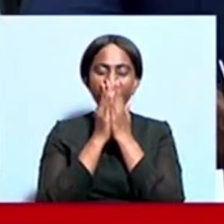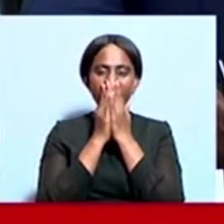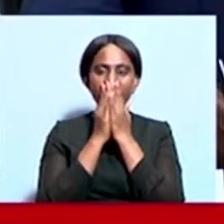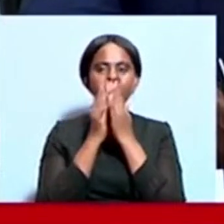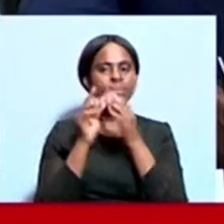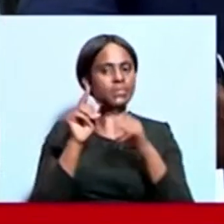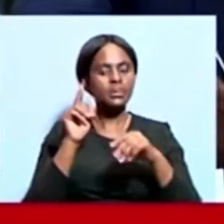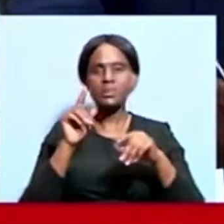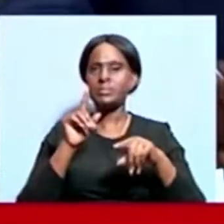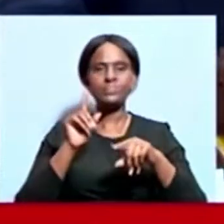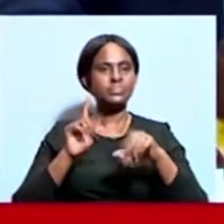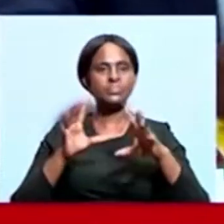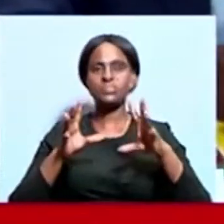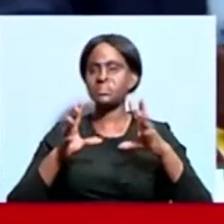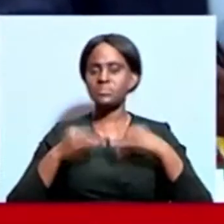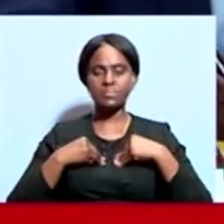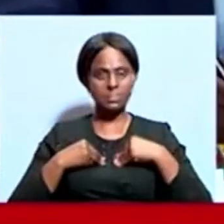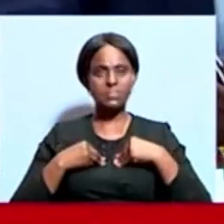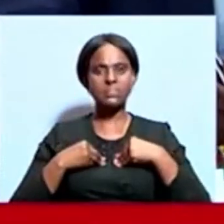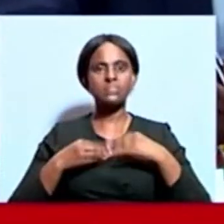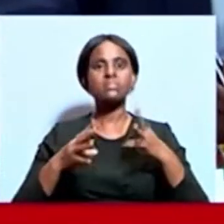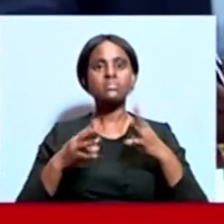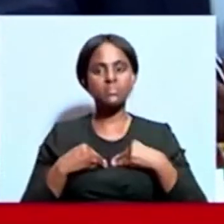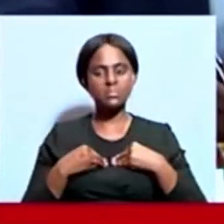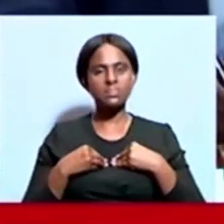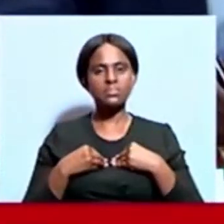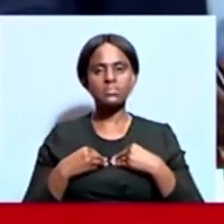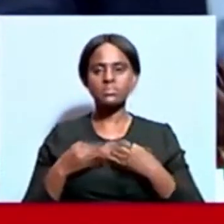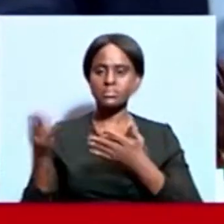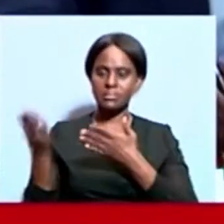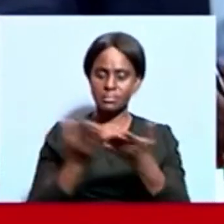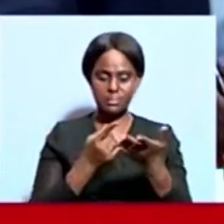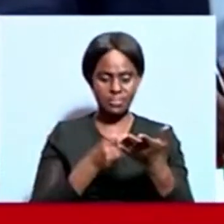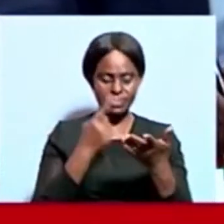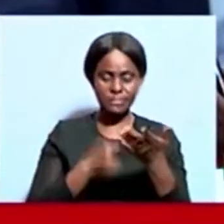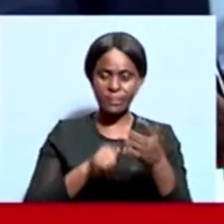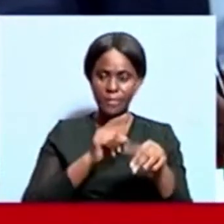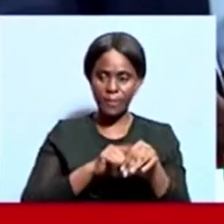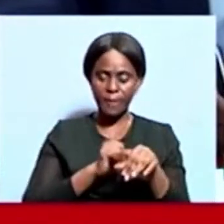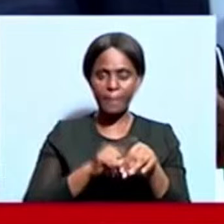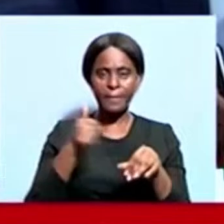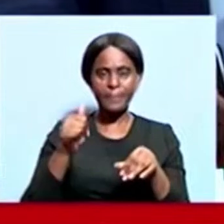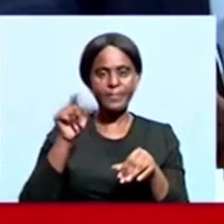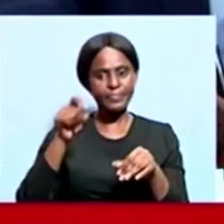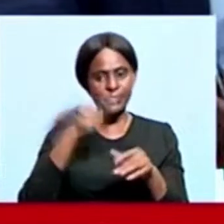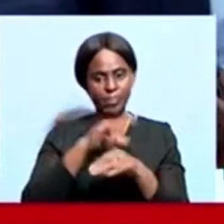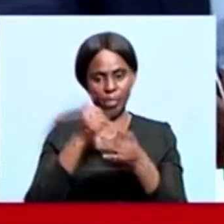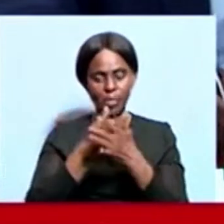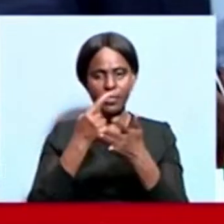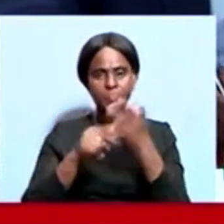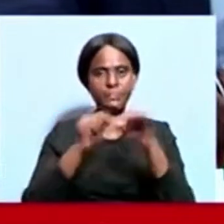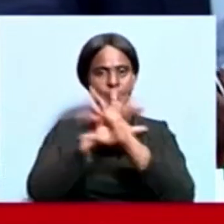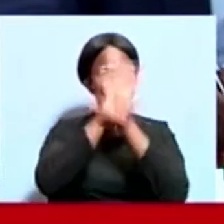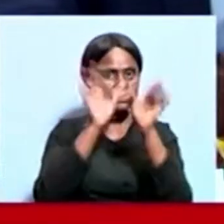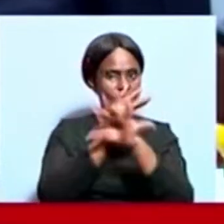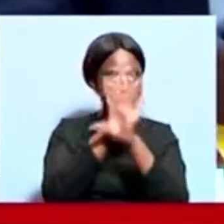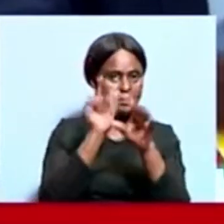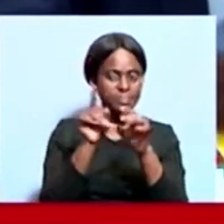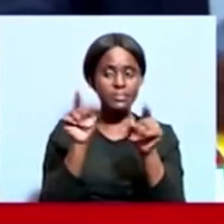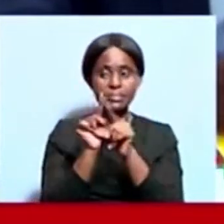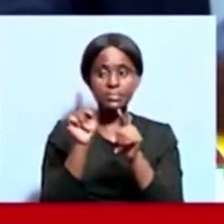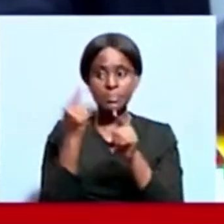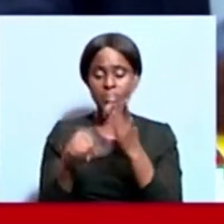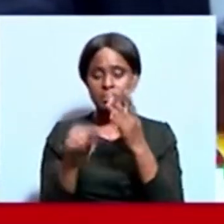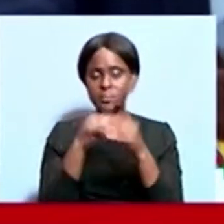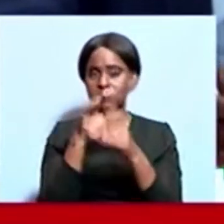admissible. Would always admit what they have carried, because at that time they needed a lot of clarifications. So that has